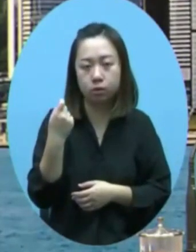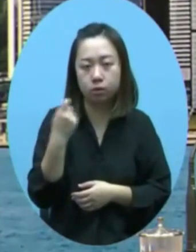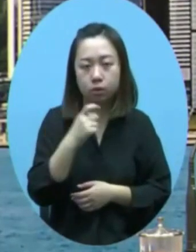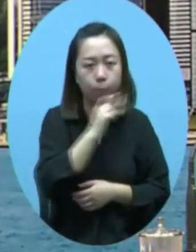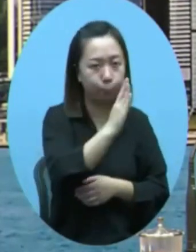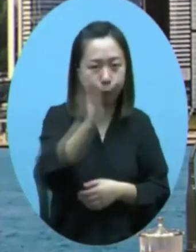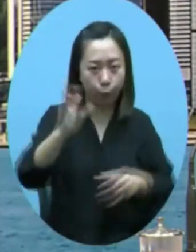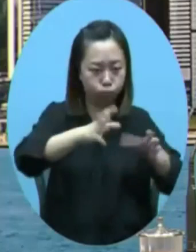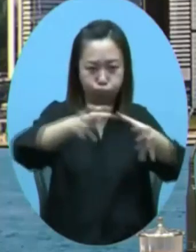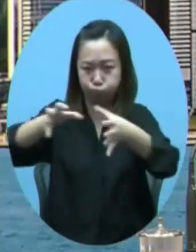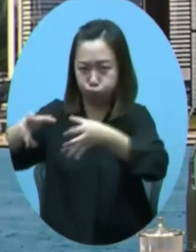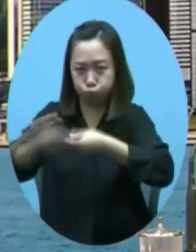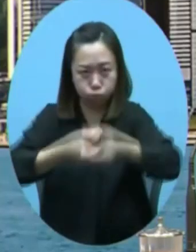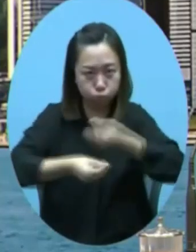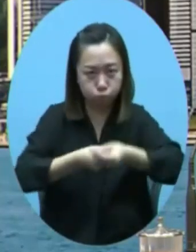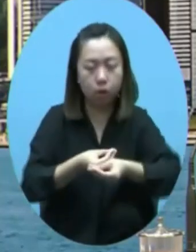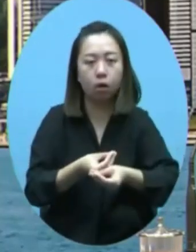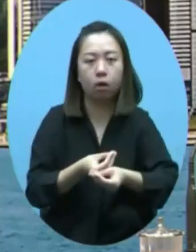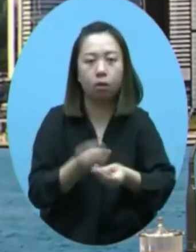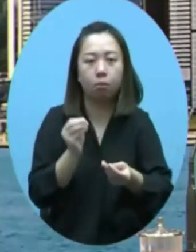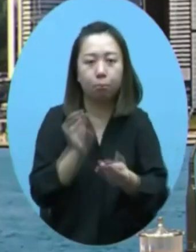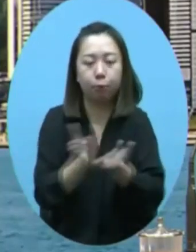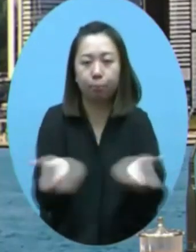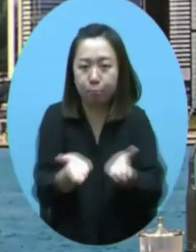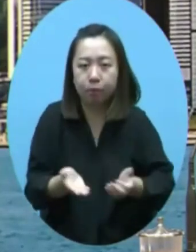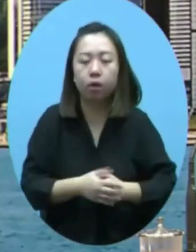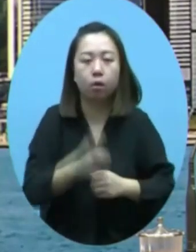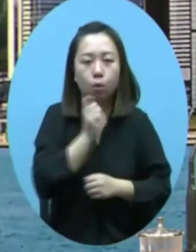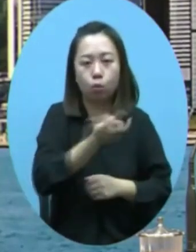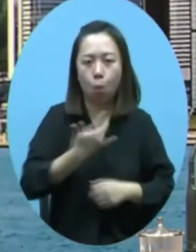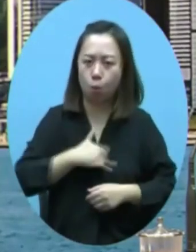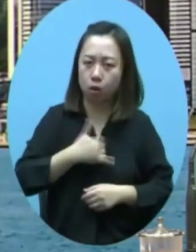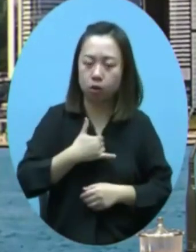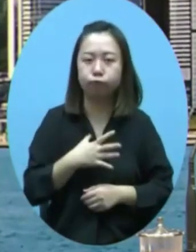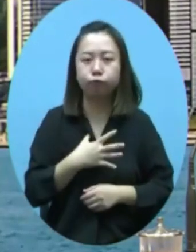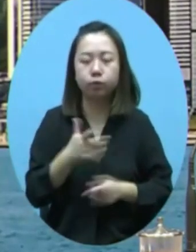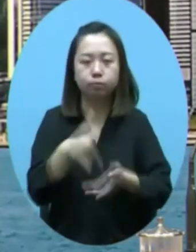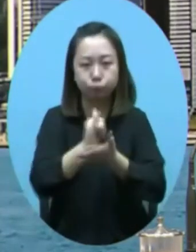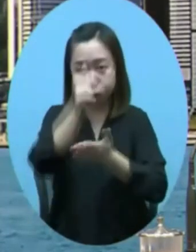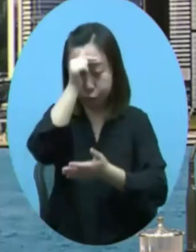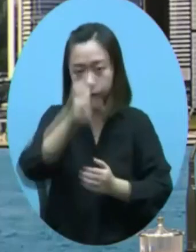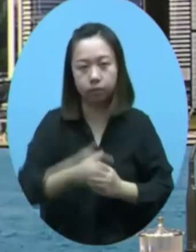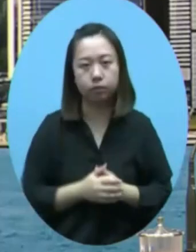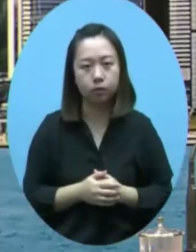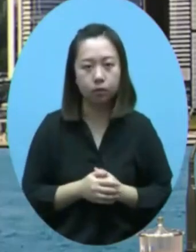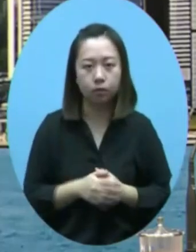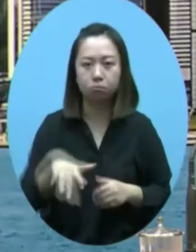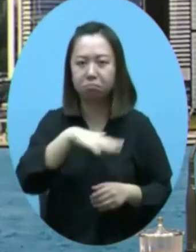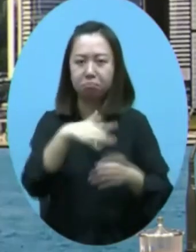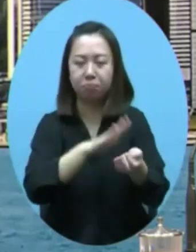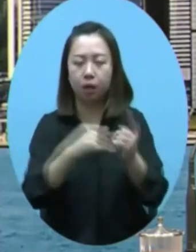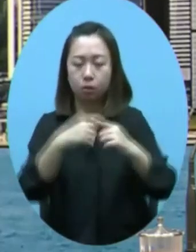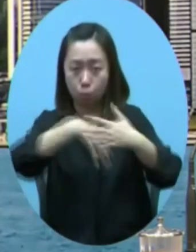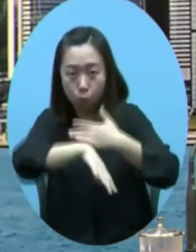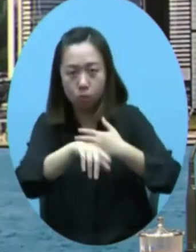recently there have been several clusters of confirmed cases, and suspected cases have been admitted into hospital as